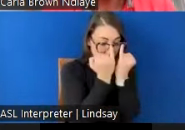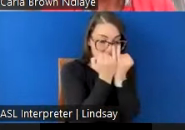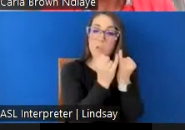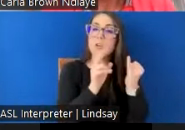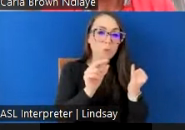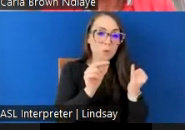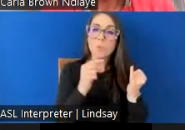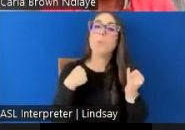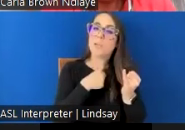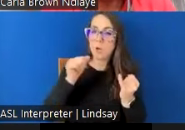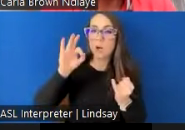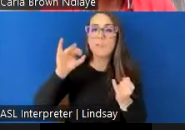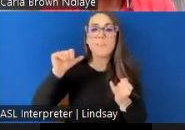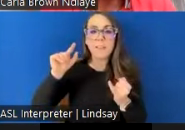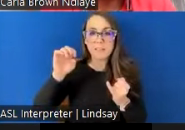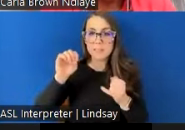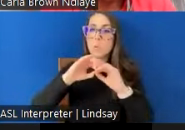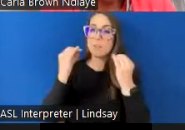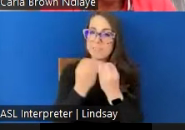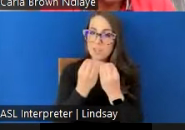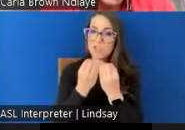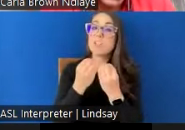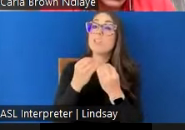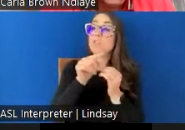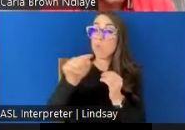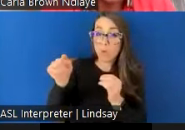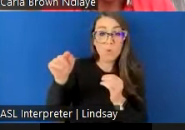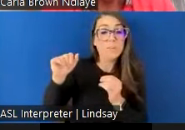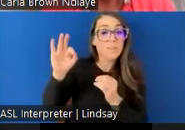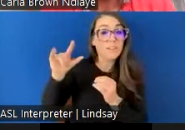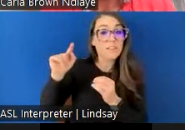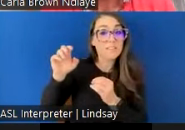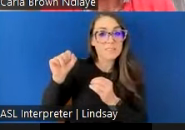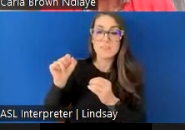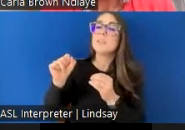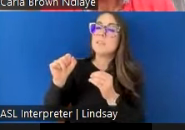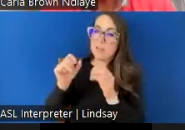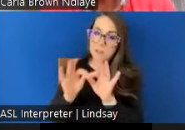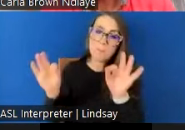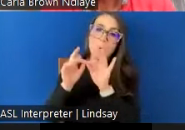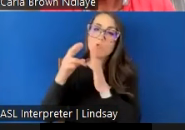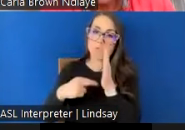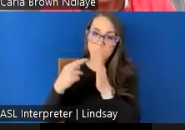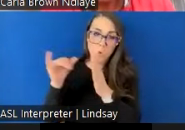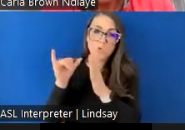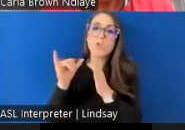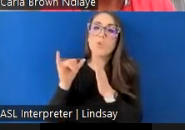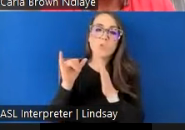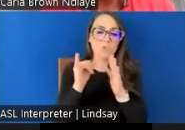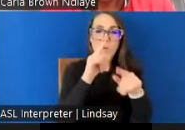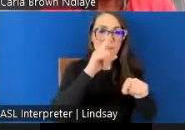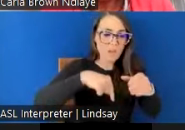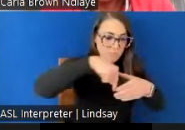organization, and the affiliates have an extremely important role to play. So without a